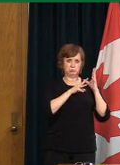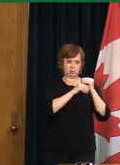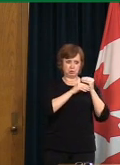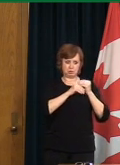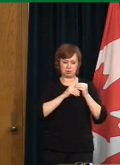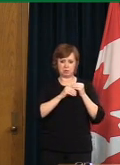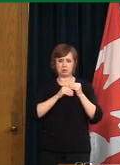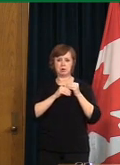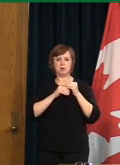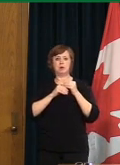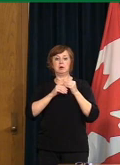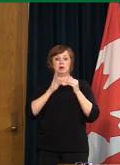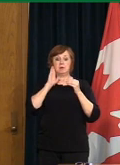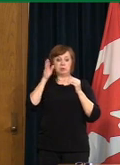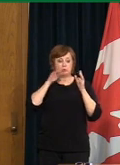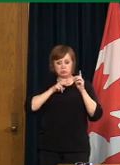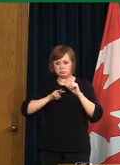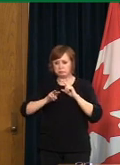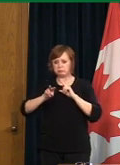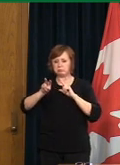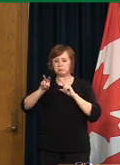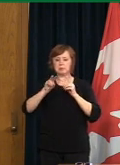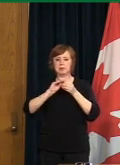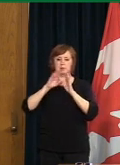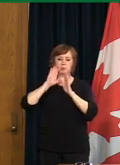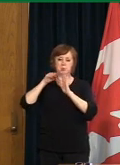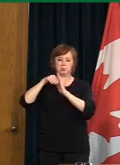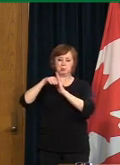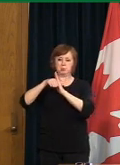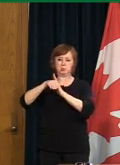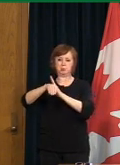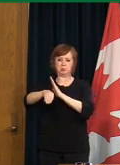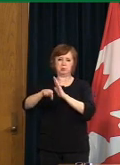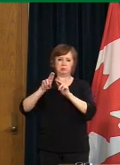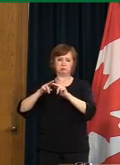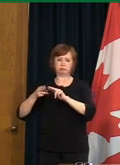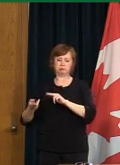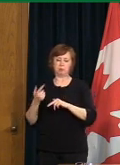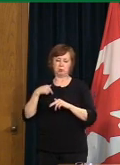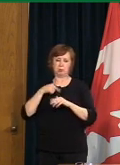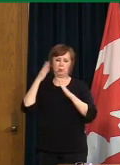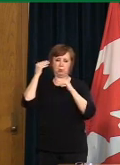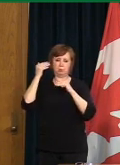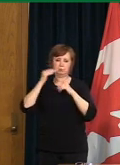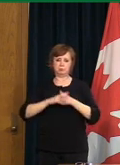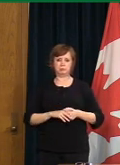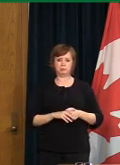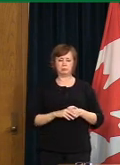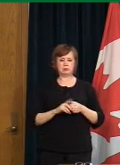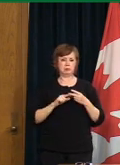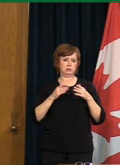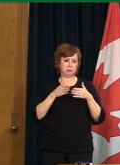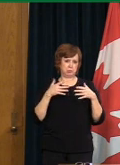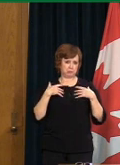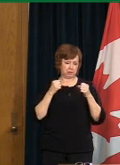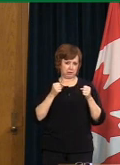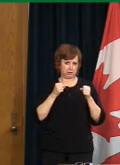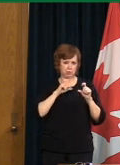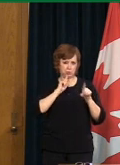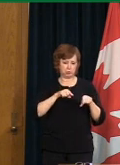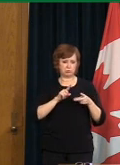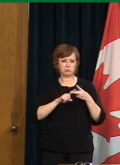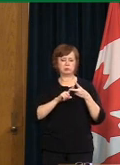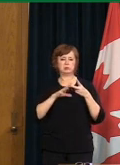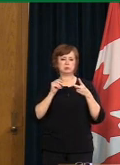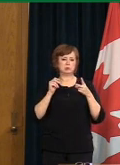Premier said, the measures and the public health orders are one thing, but all of us then complying diligently with that is what